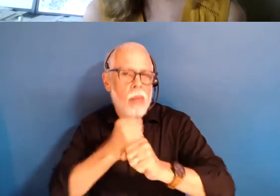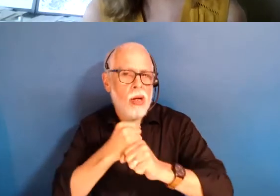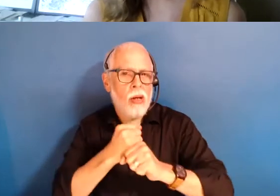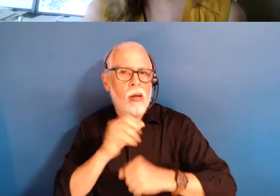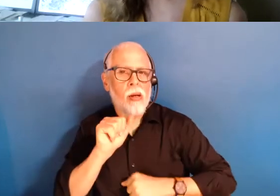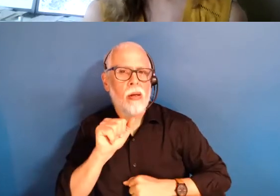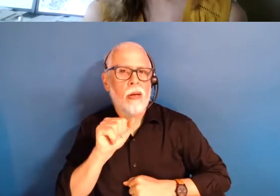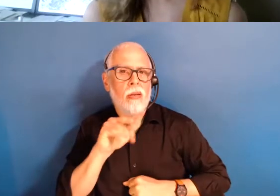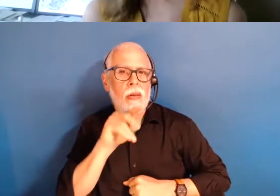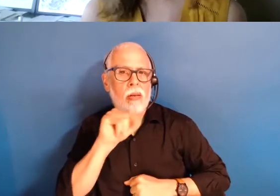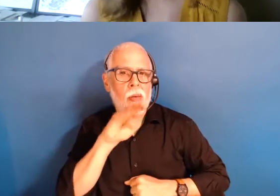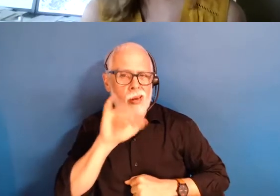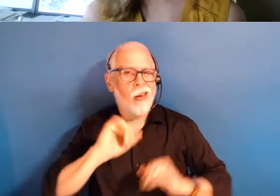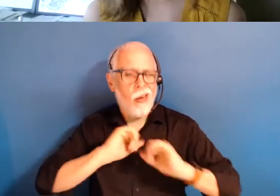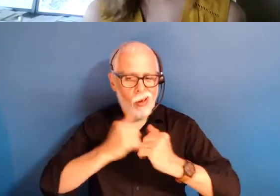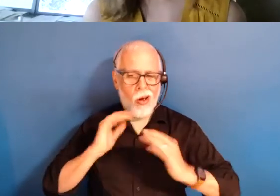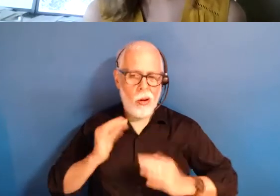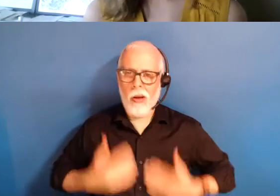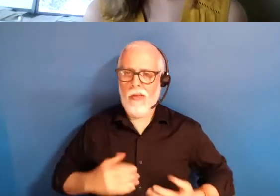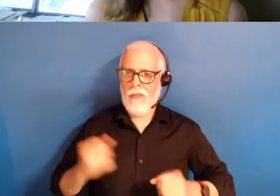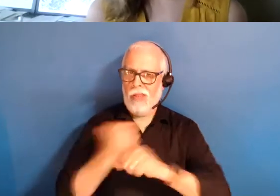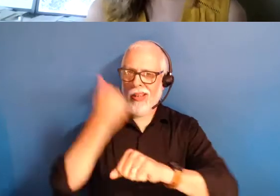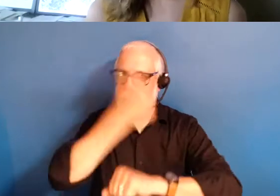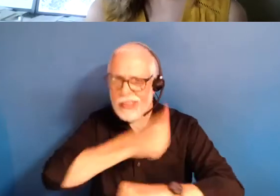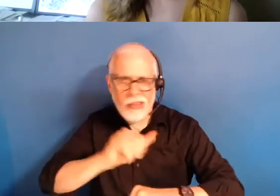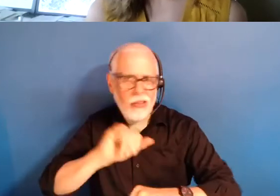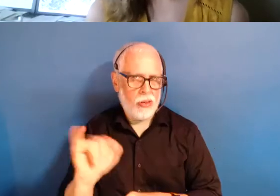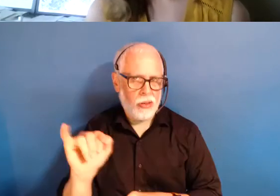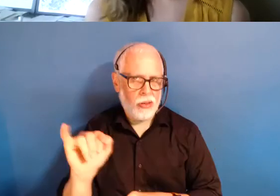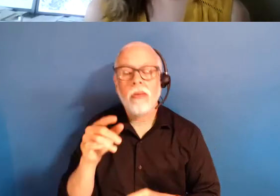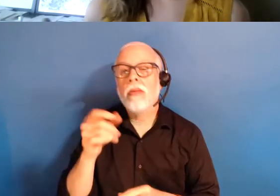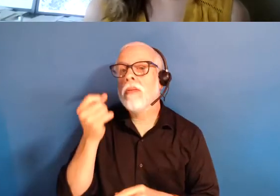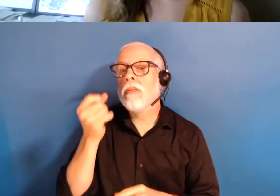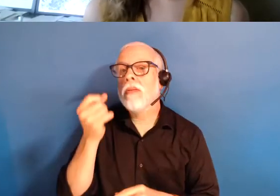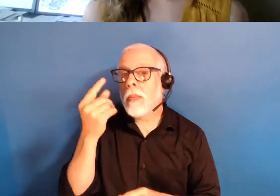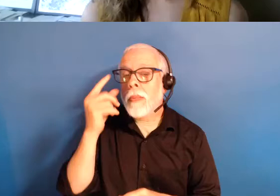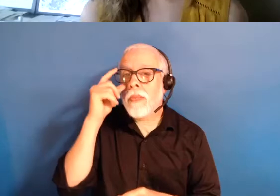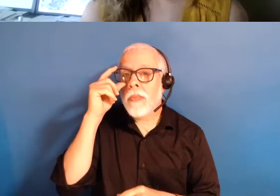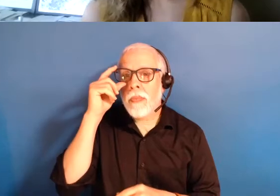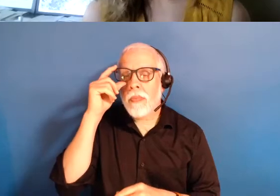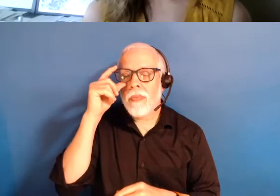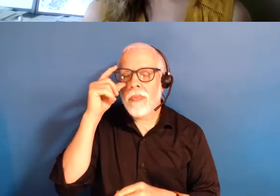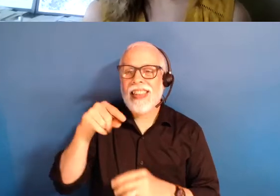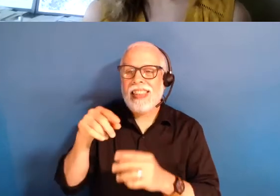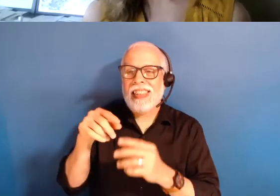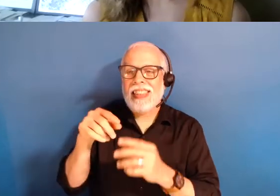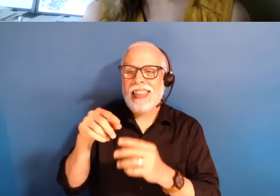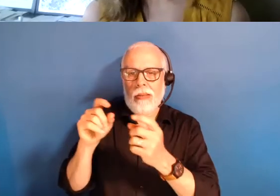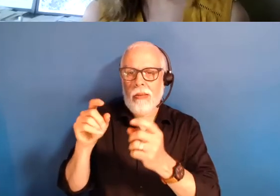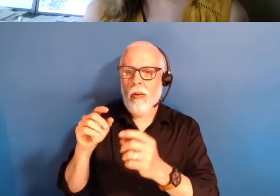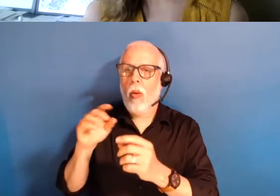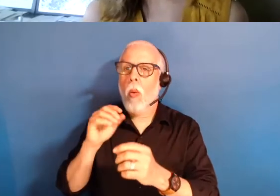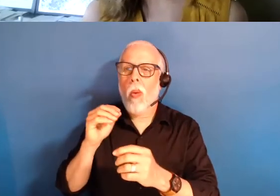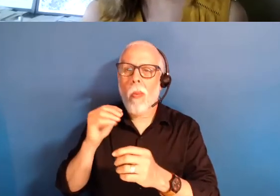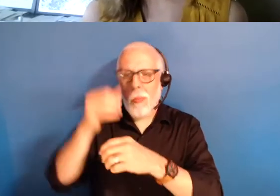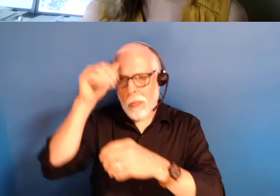It's how you fight all infections. In this case, this is a synthesized antibody that